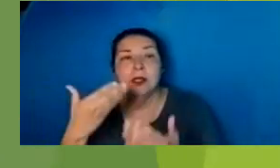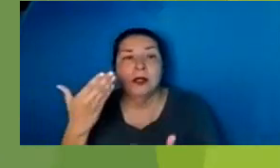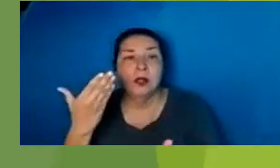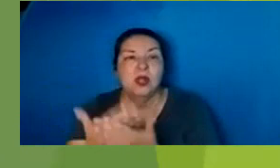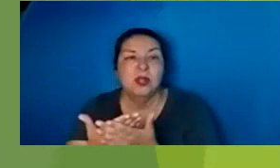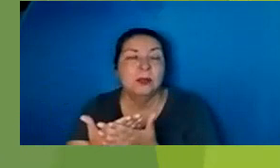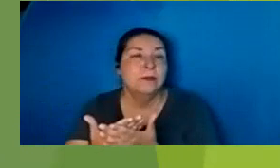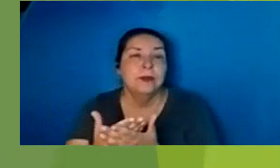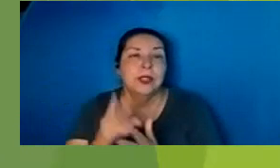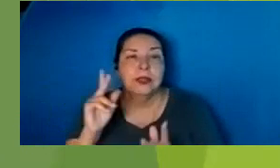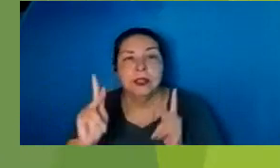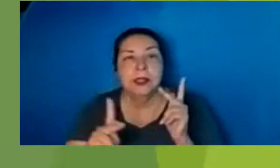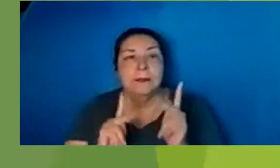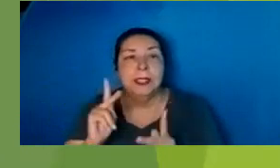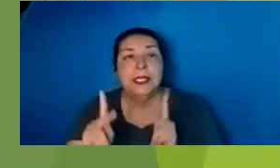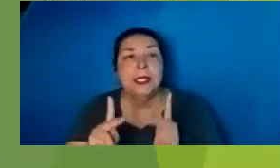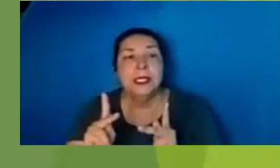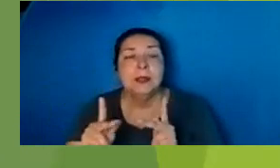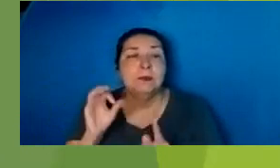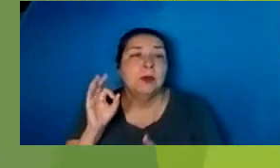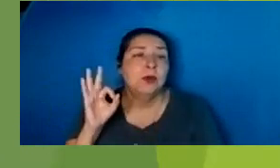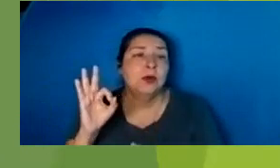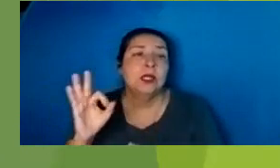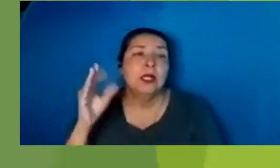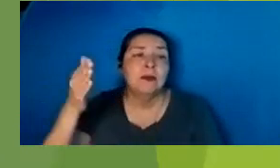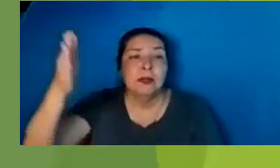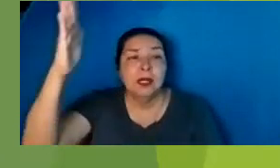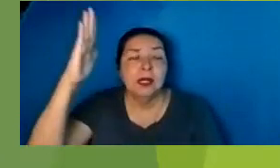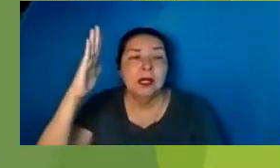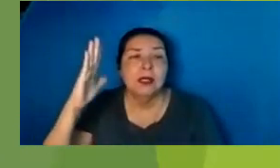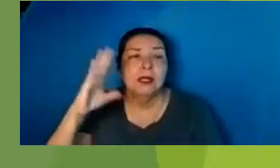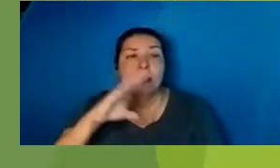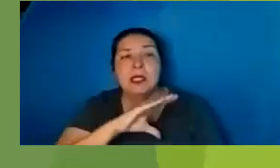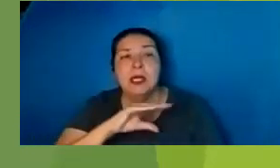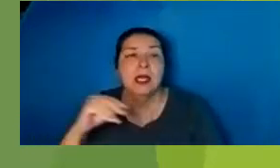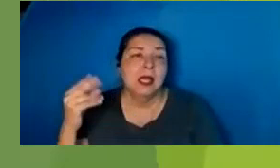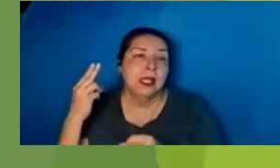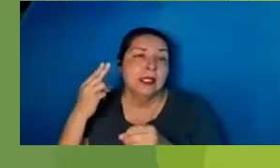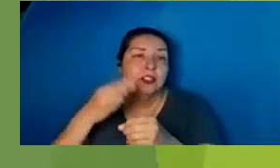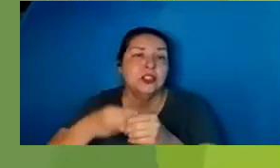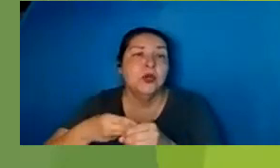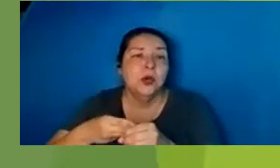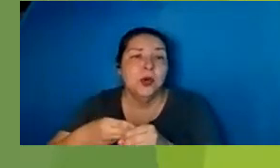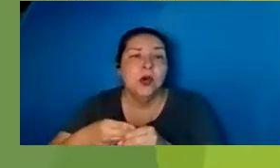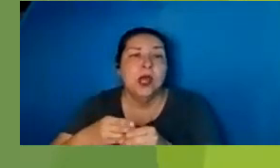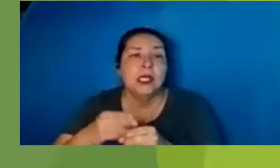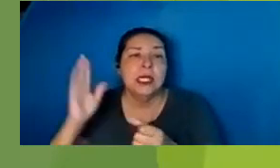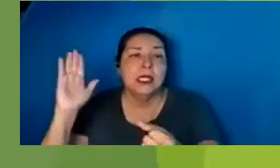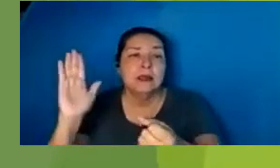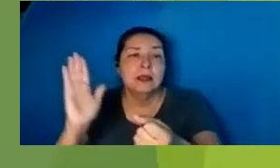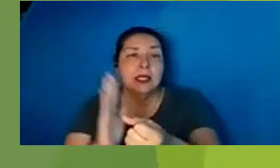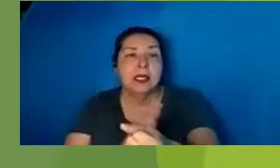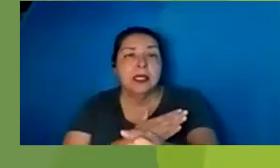all the people of God, and join